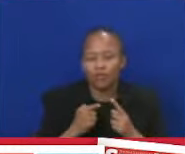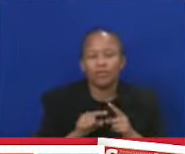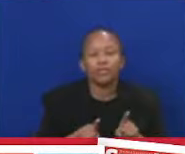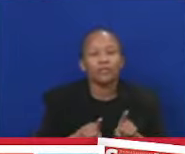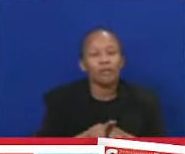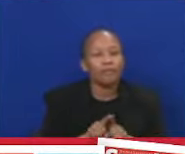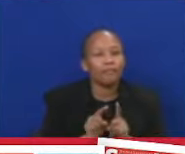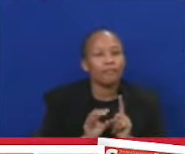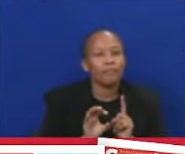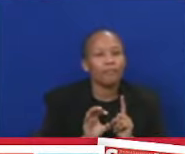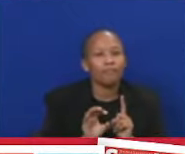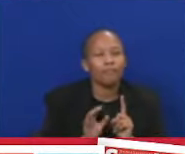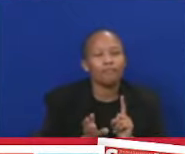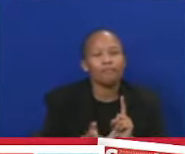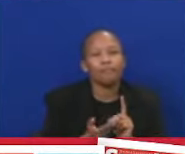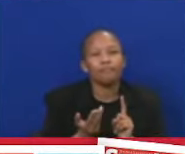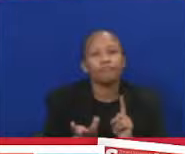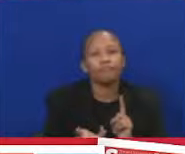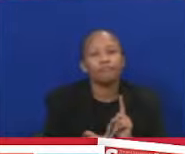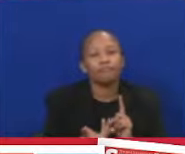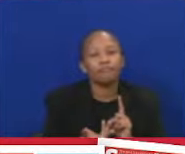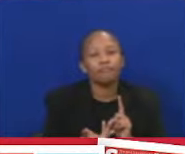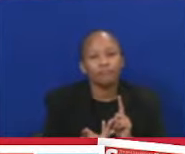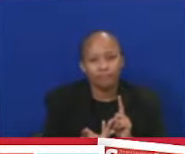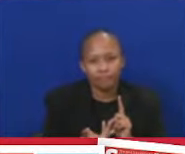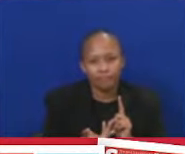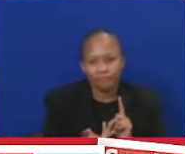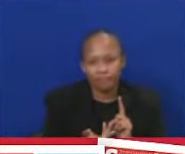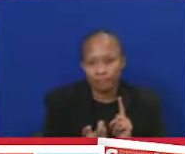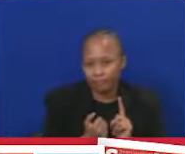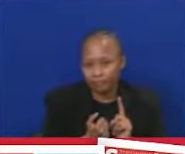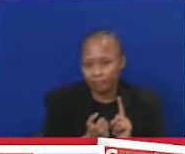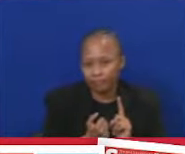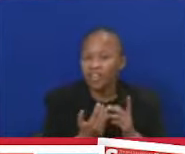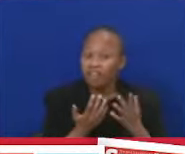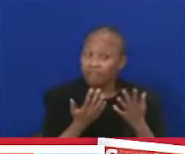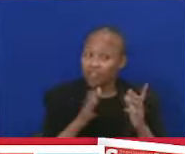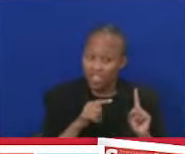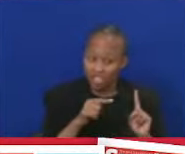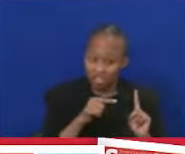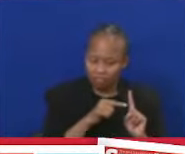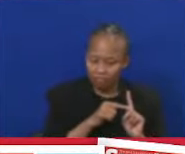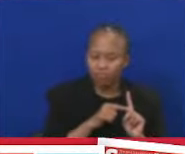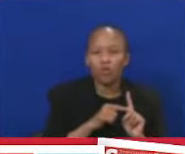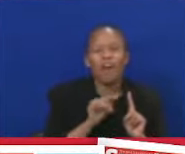lent Mr. Bushuha an amount of 5 million